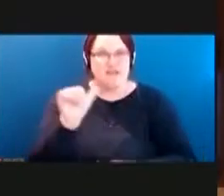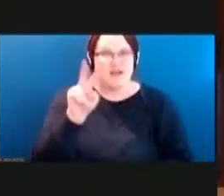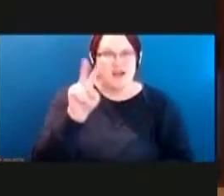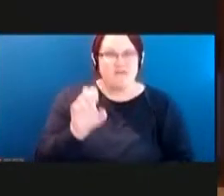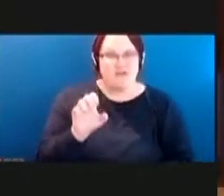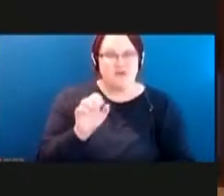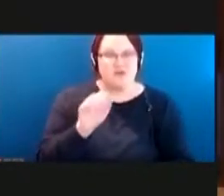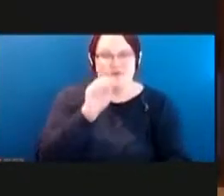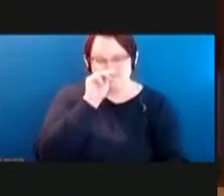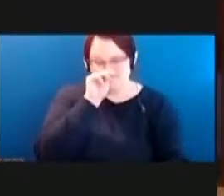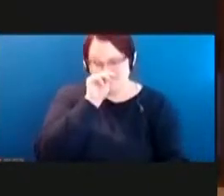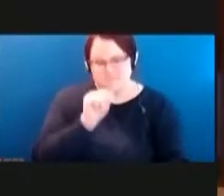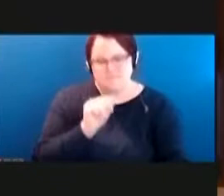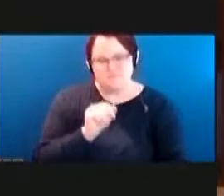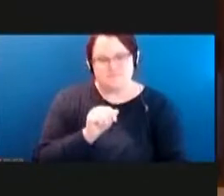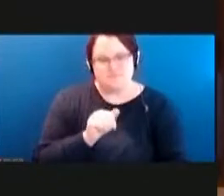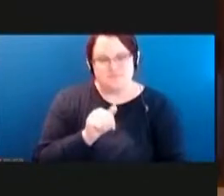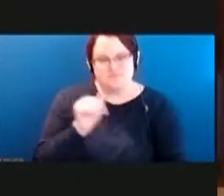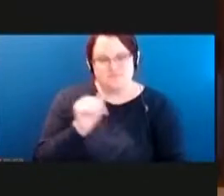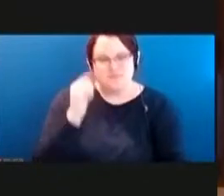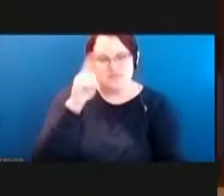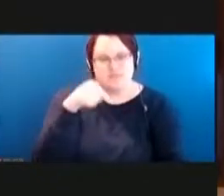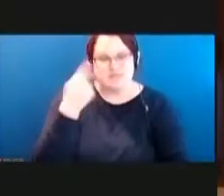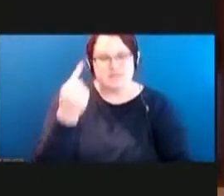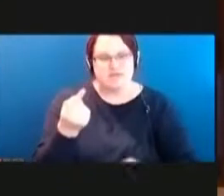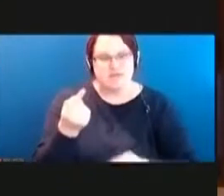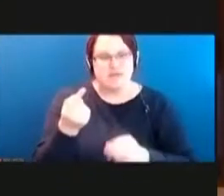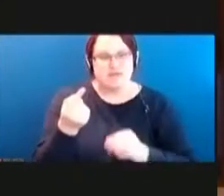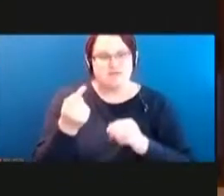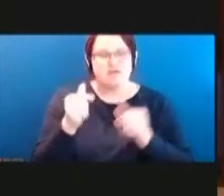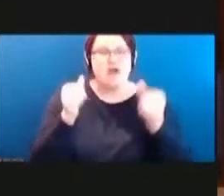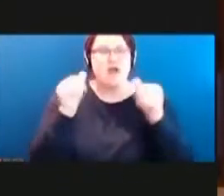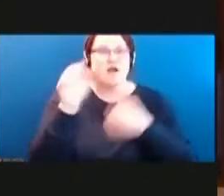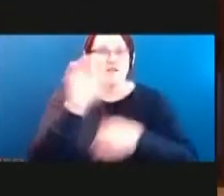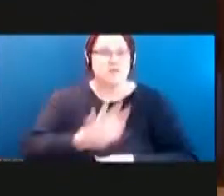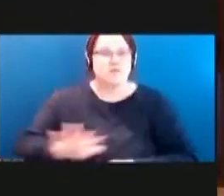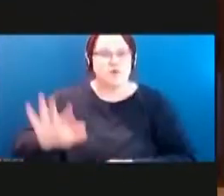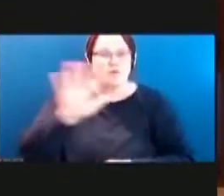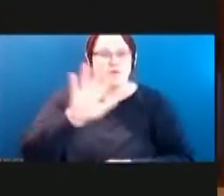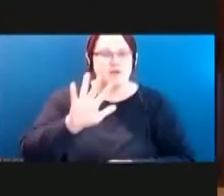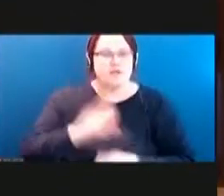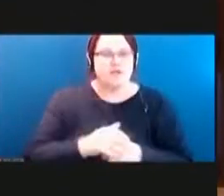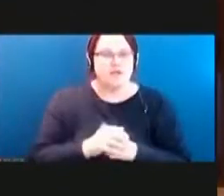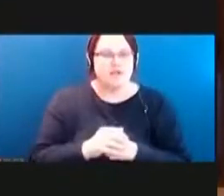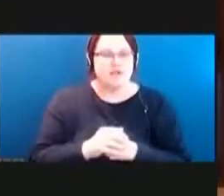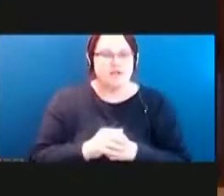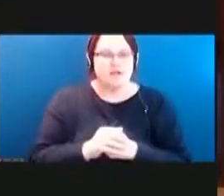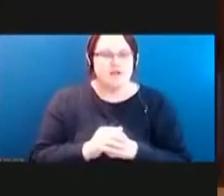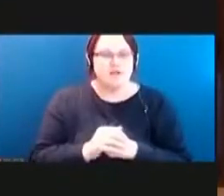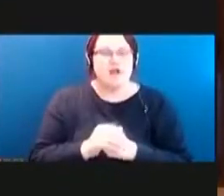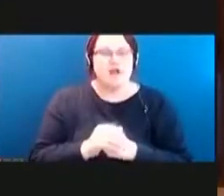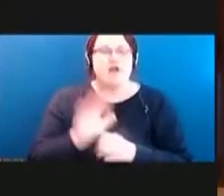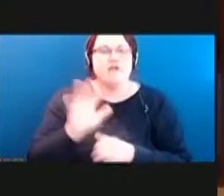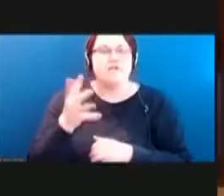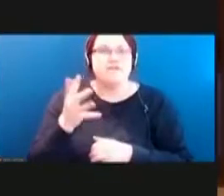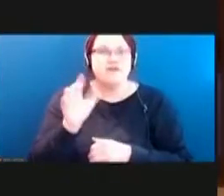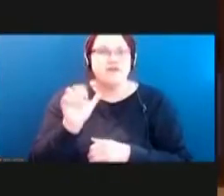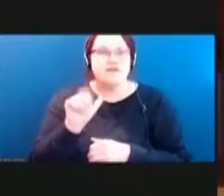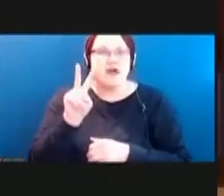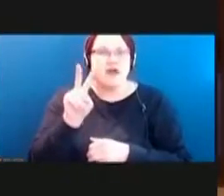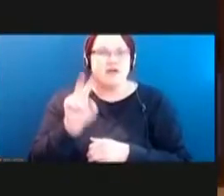this is the face of the property that everyone sees driving down Fifth Avenue,